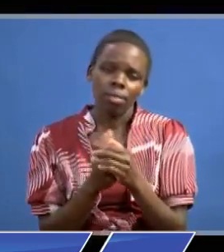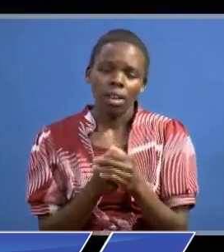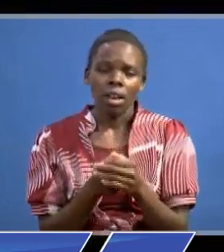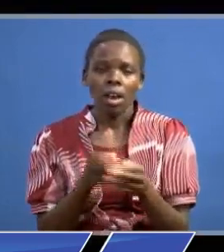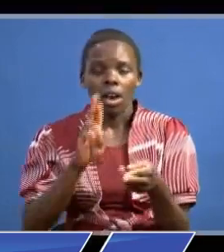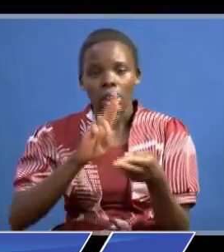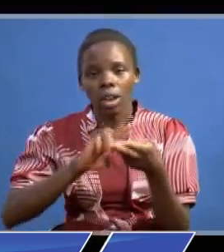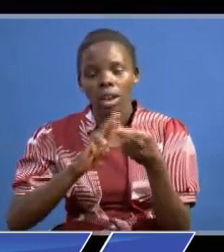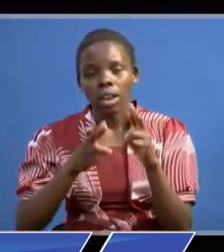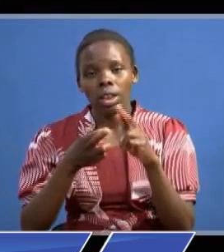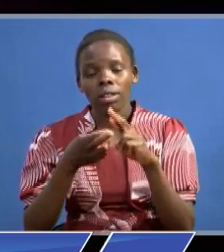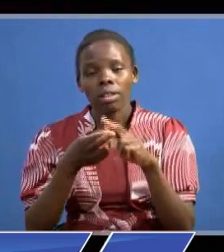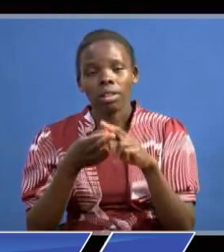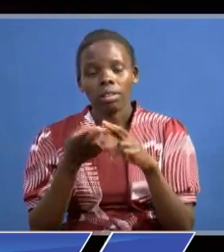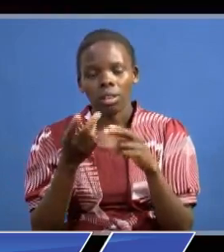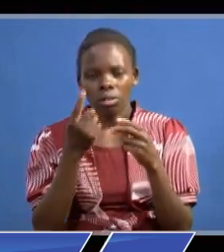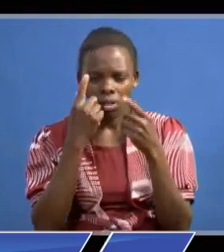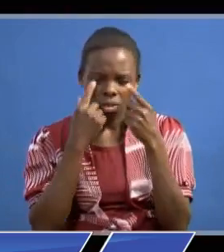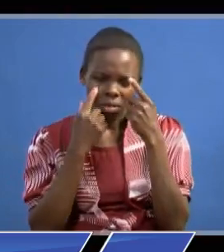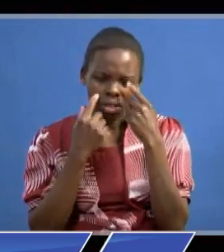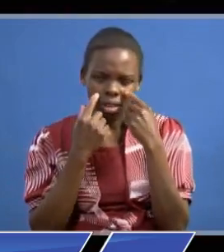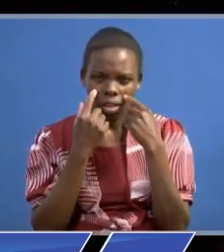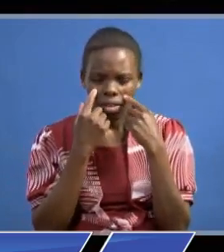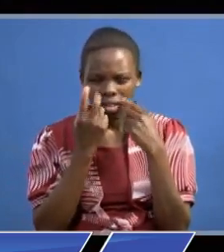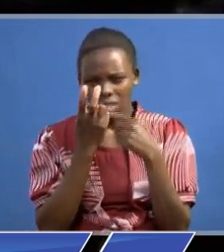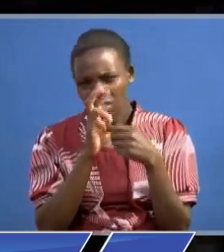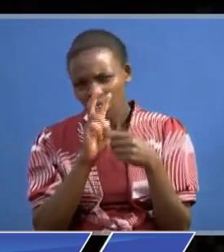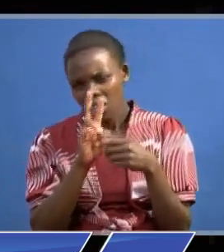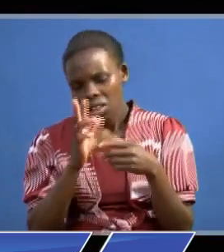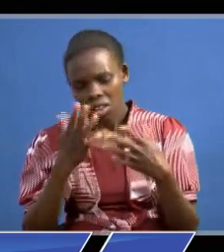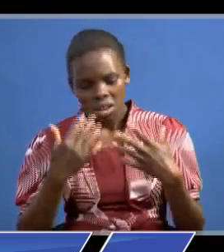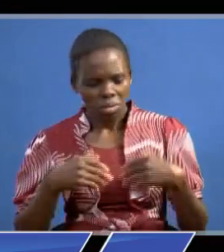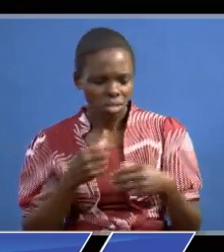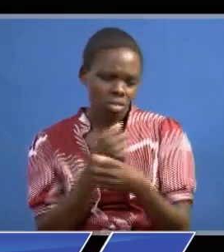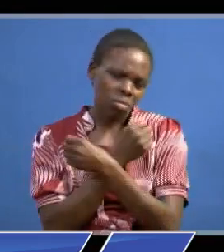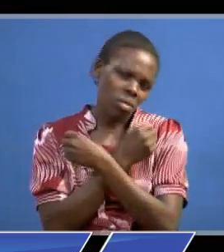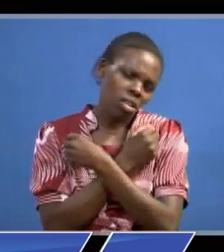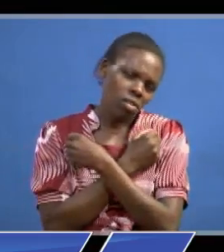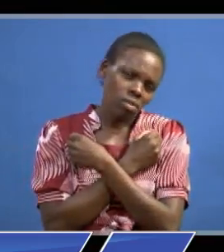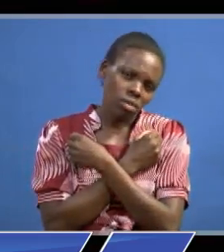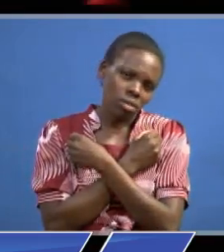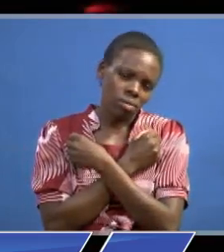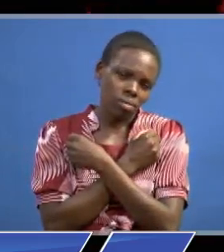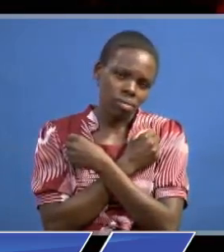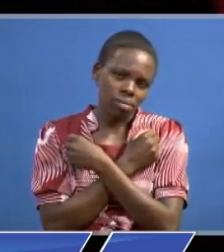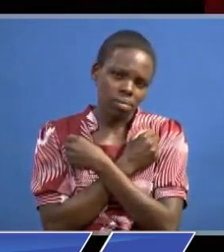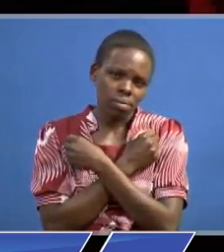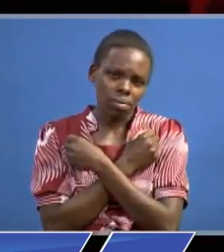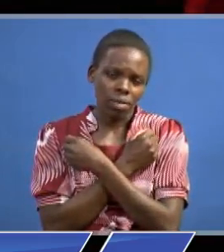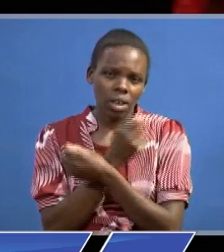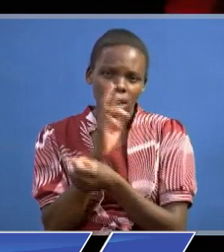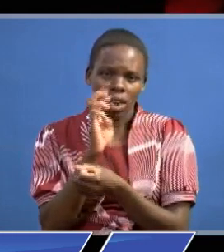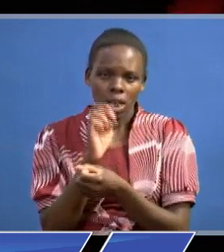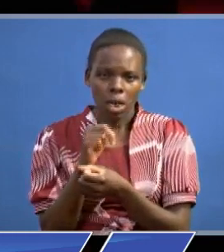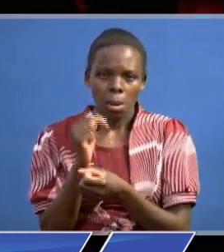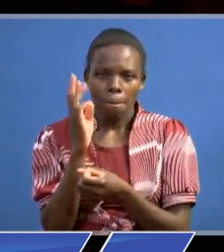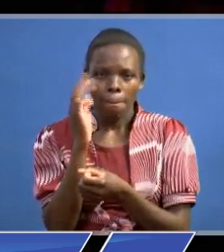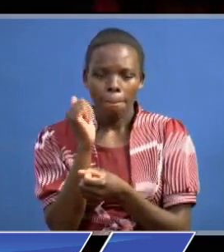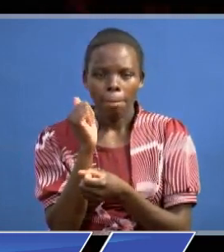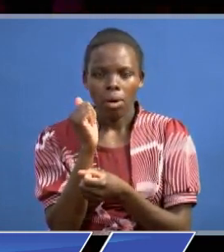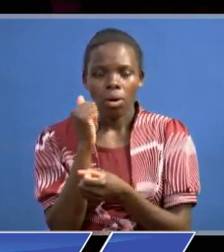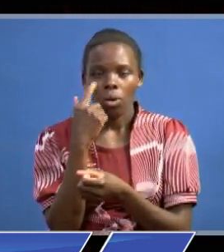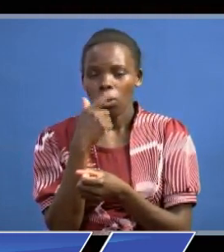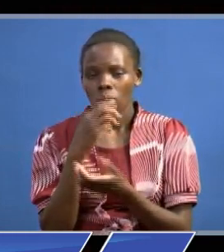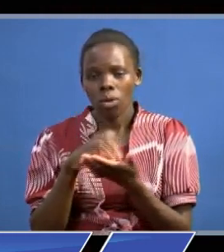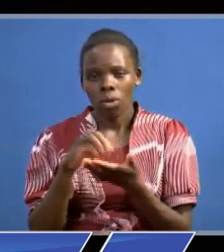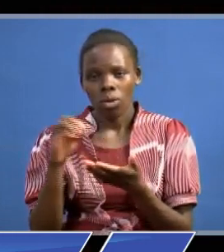Relatives of the casualties broke into tears on seeing the bodies of their loved ones. Gertrude Hema from Gede, who lost her aunt and